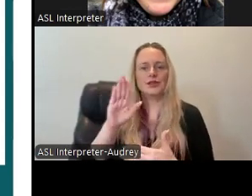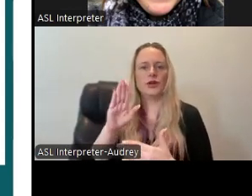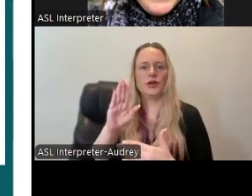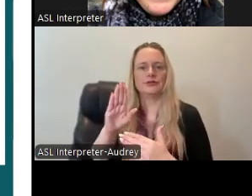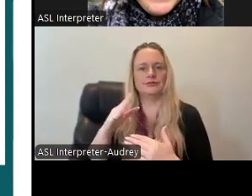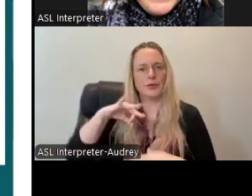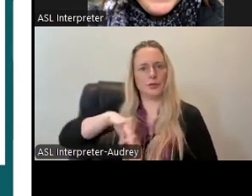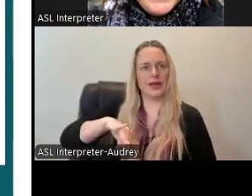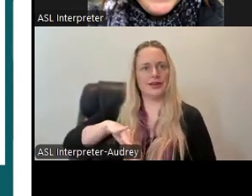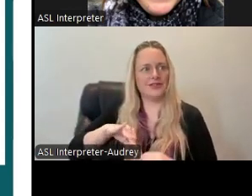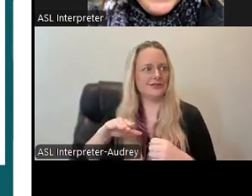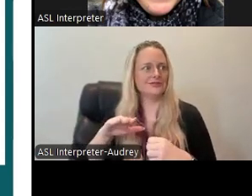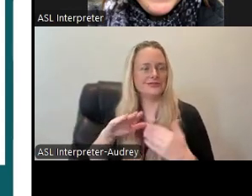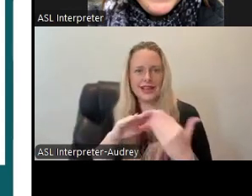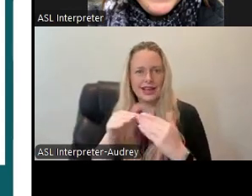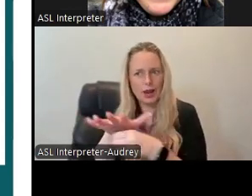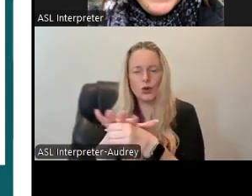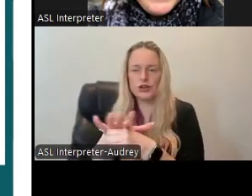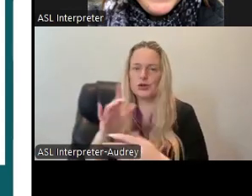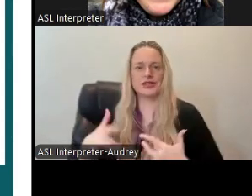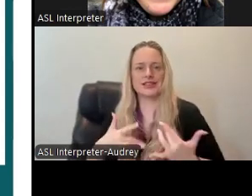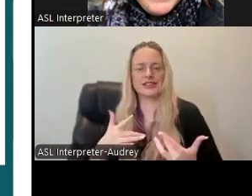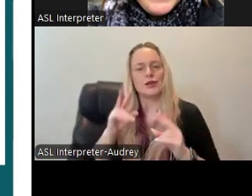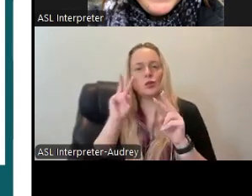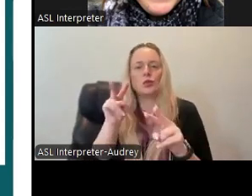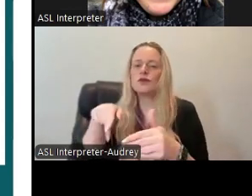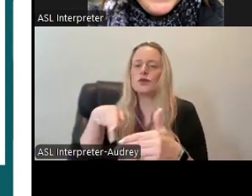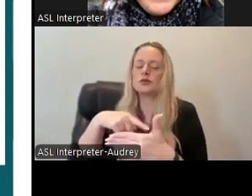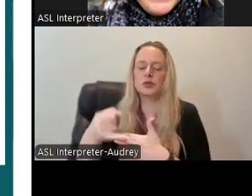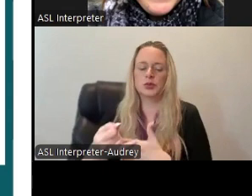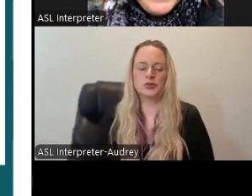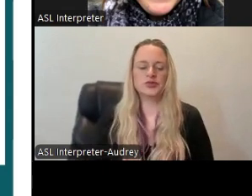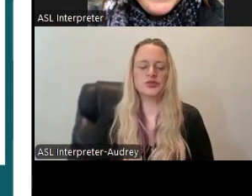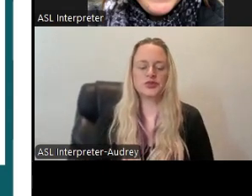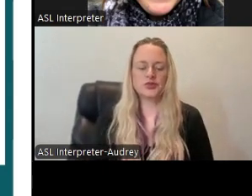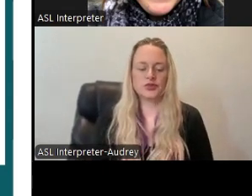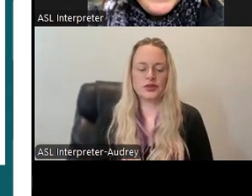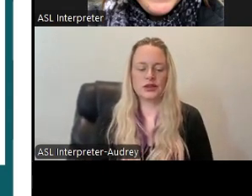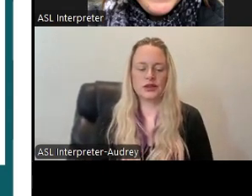is exciting. So I'm looking forward to the project.